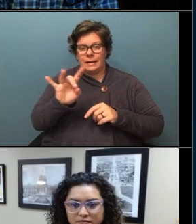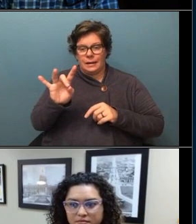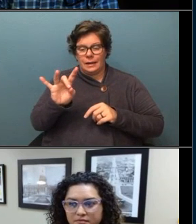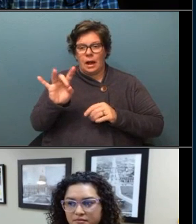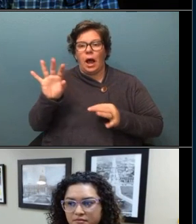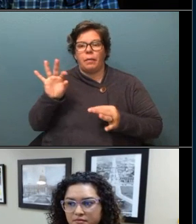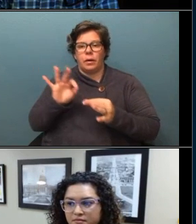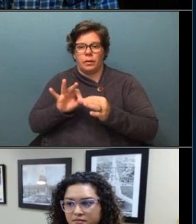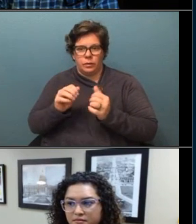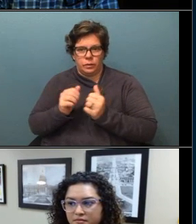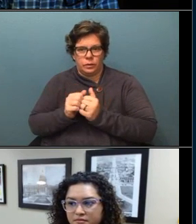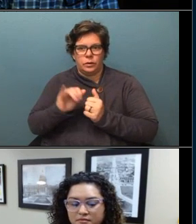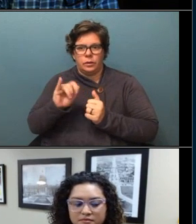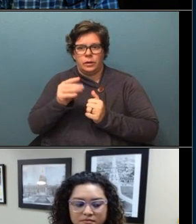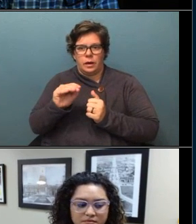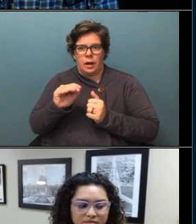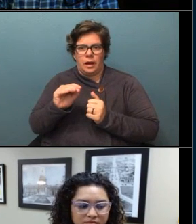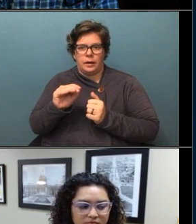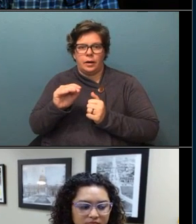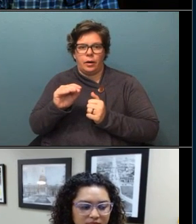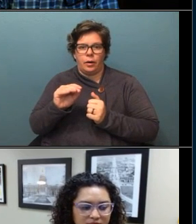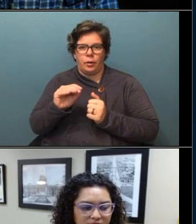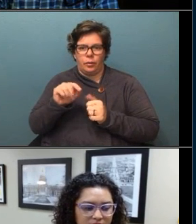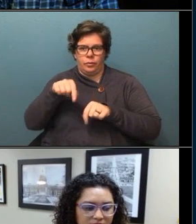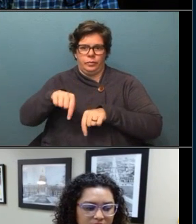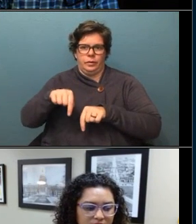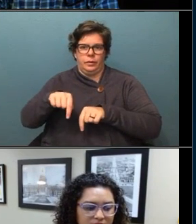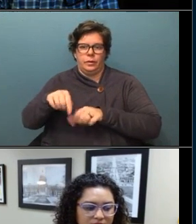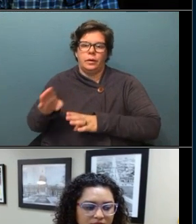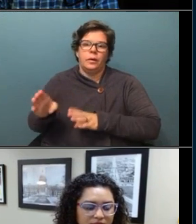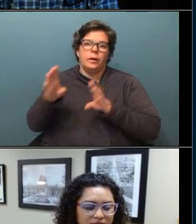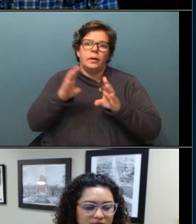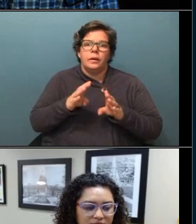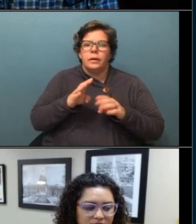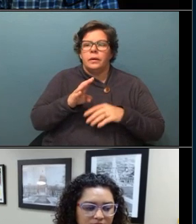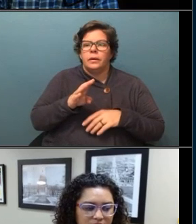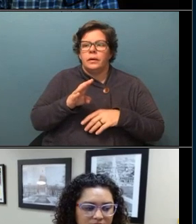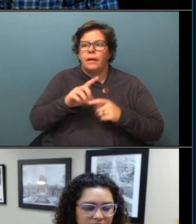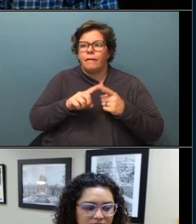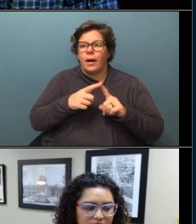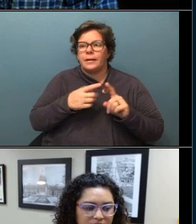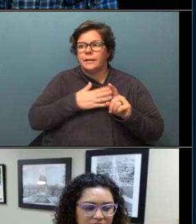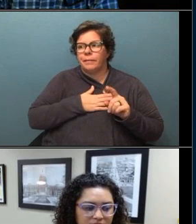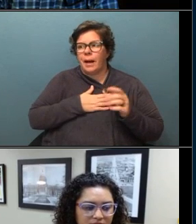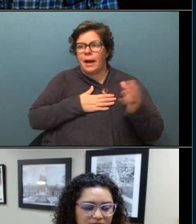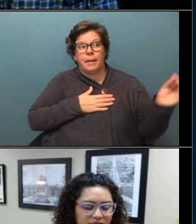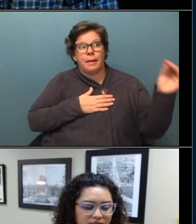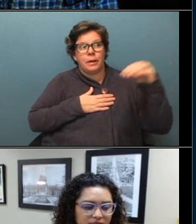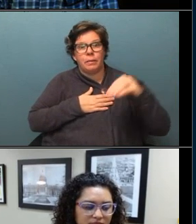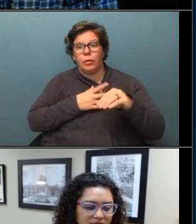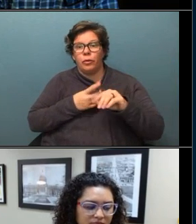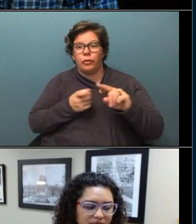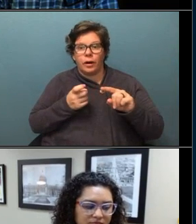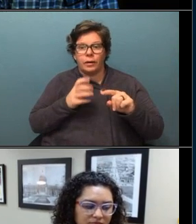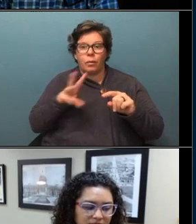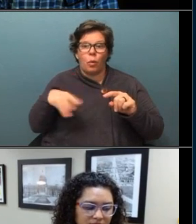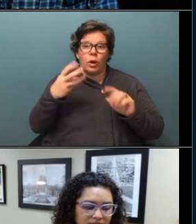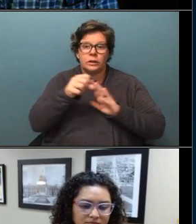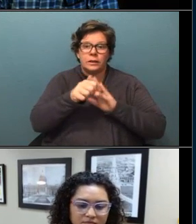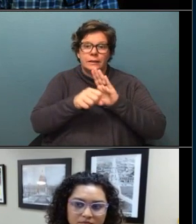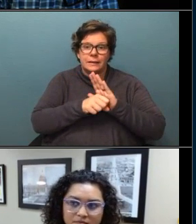going to be routed to Idaho Crisis and Suicide Hotline. Friends of mine that maybe moved from